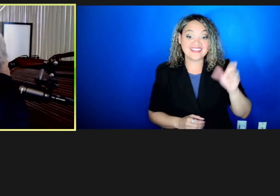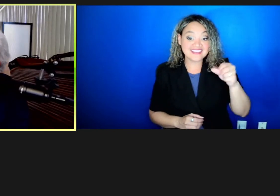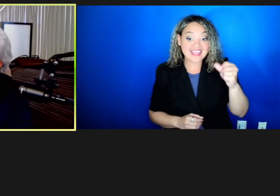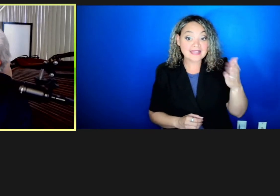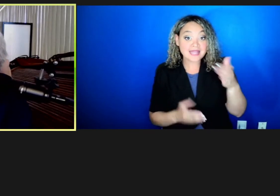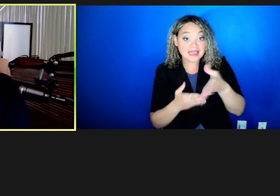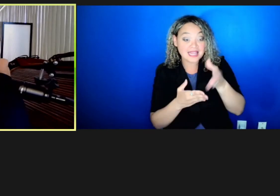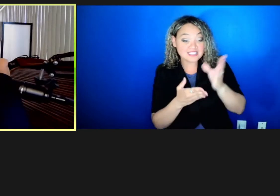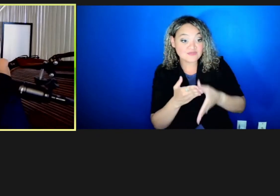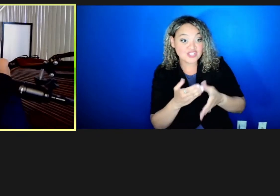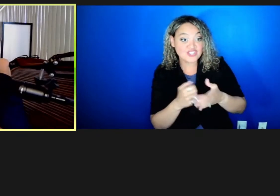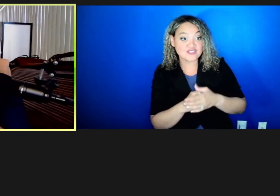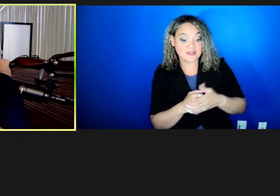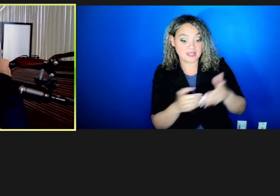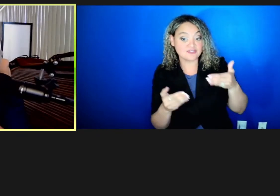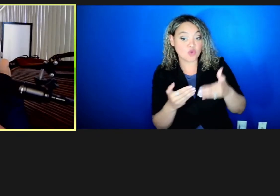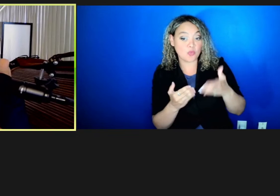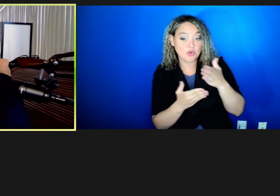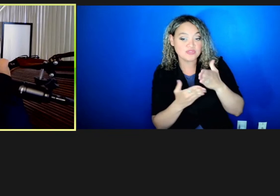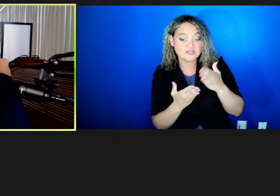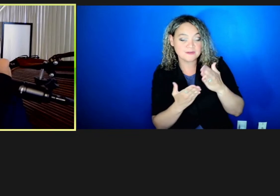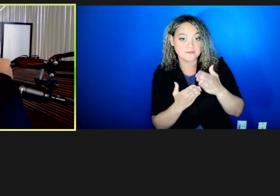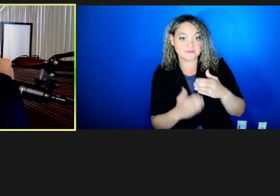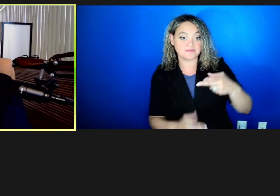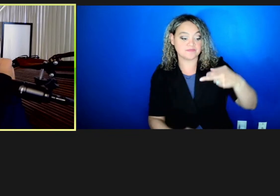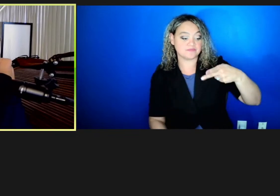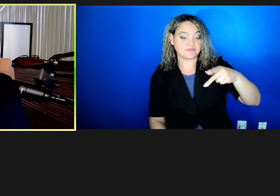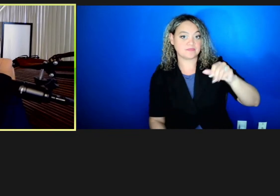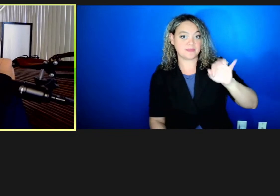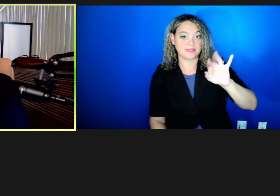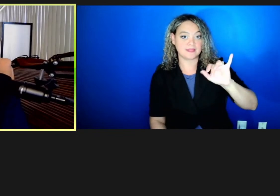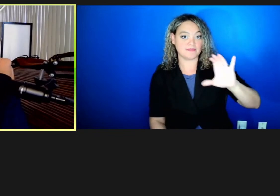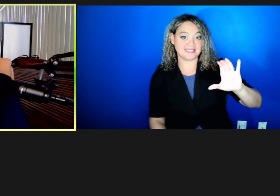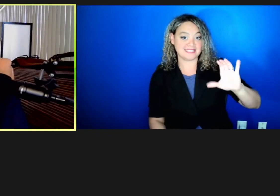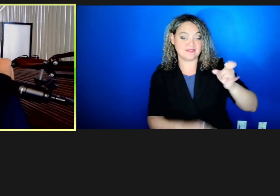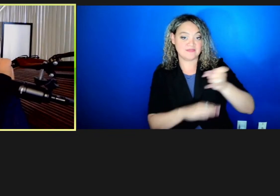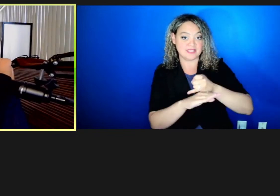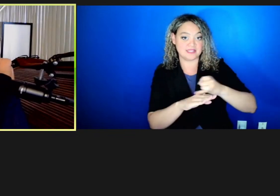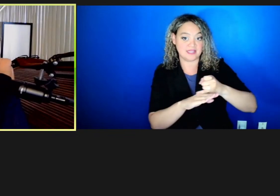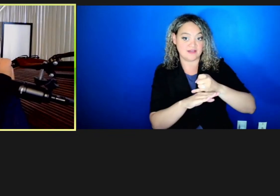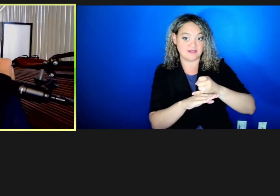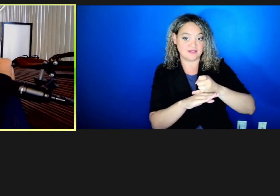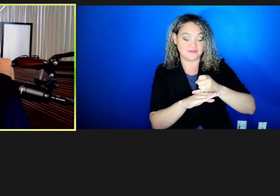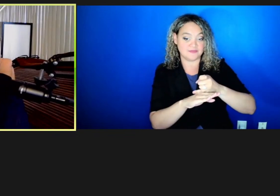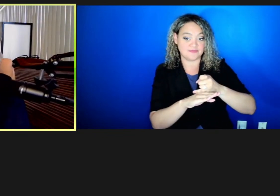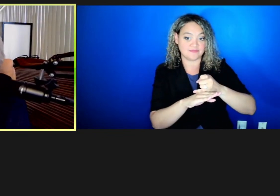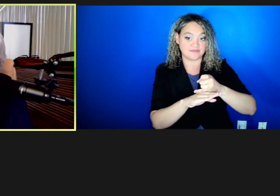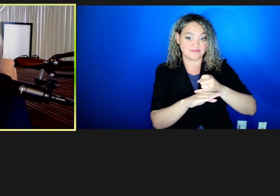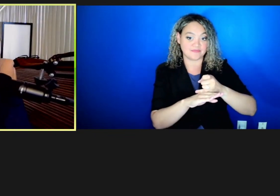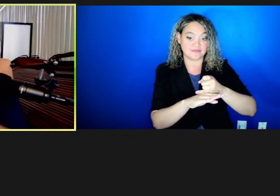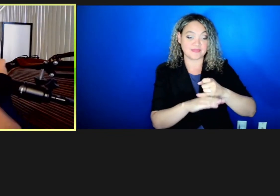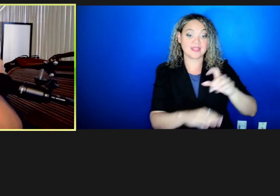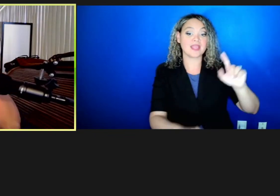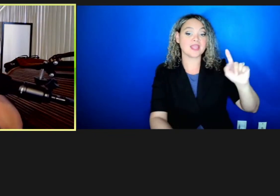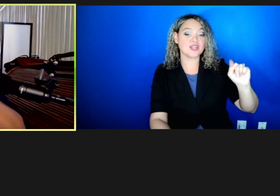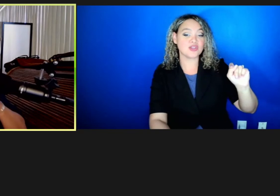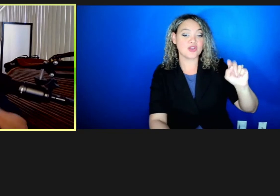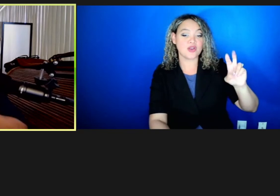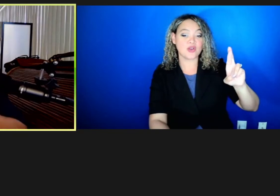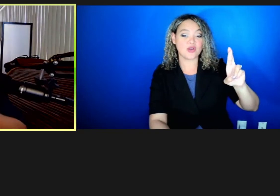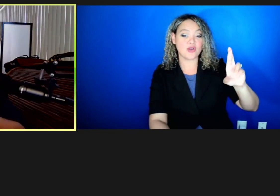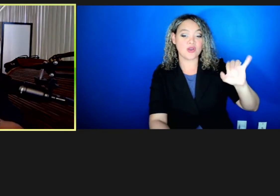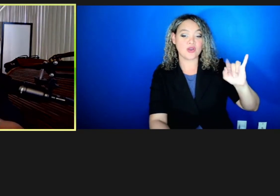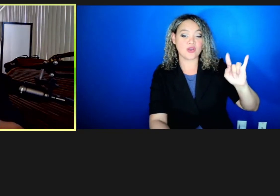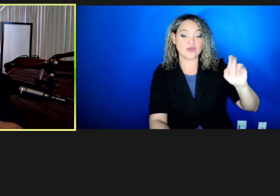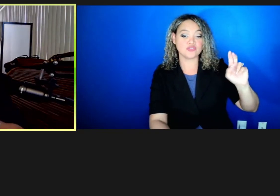finish. Okay, it's almost finished. Yeah. Pacific Islands, Triton shell. The Triton shell. Triton shell. This is